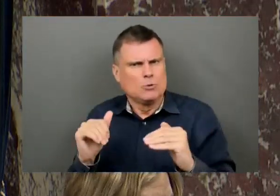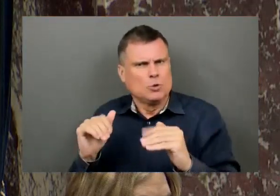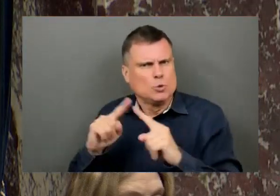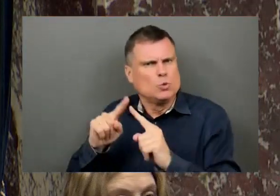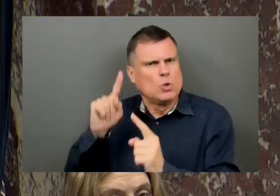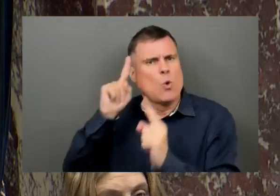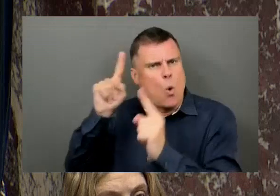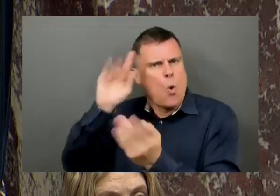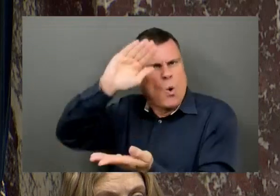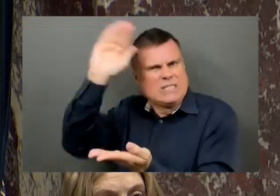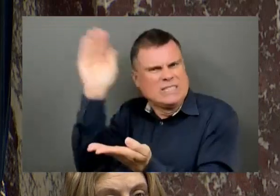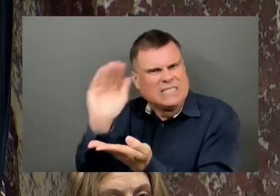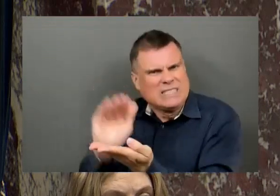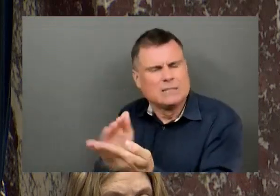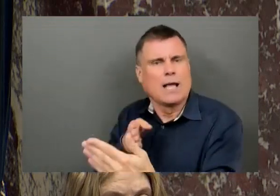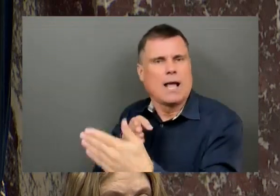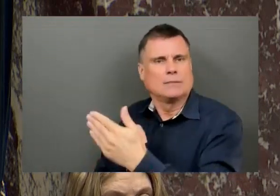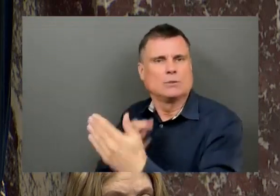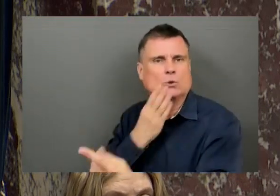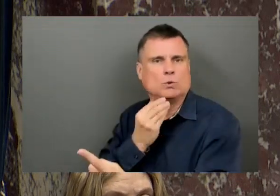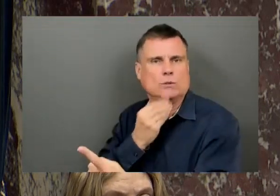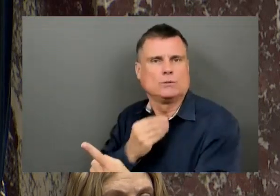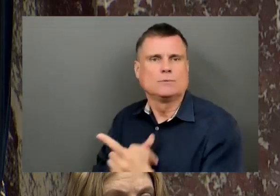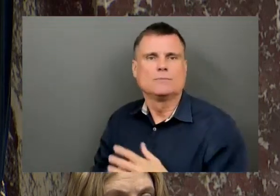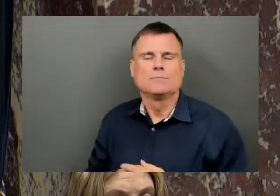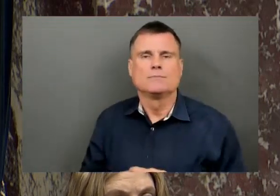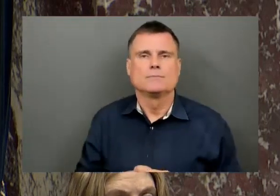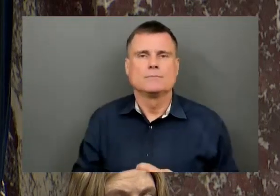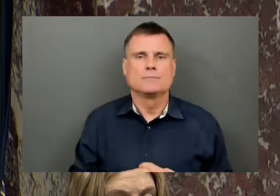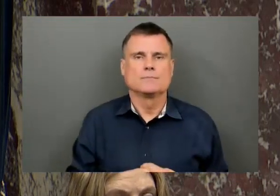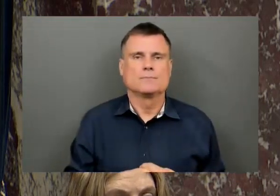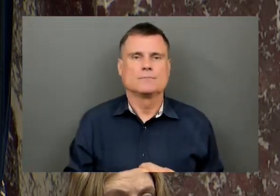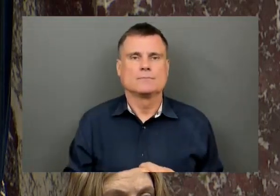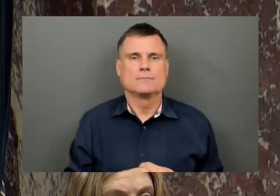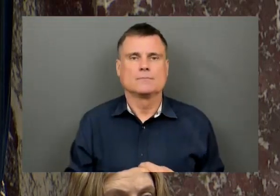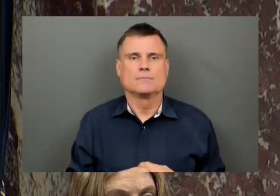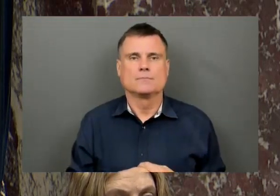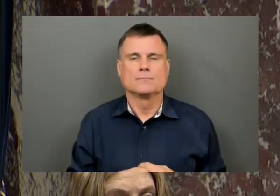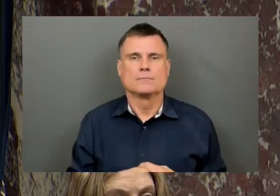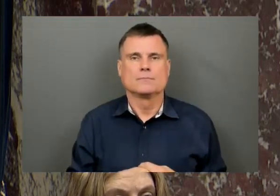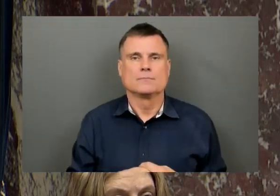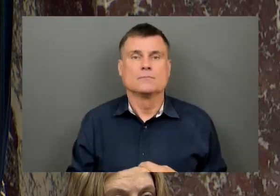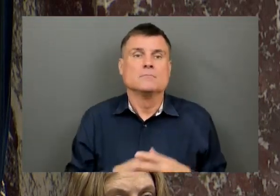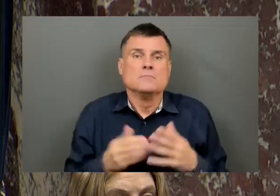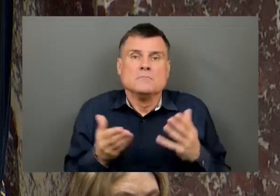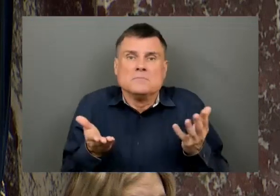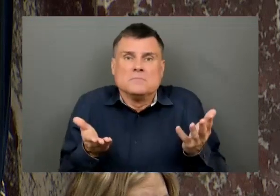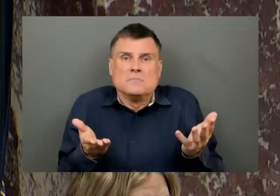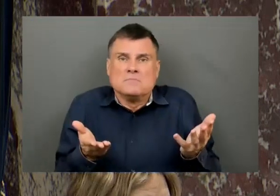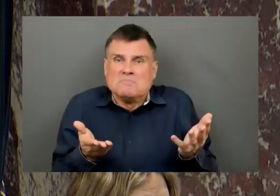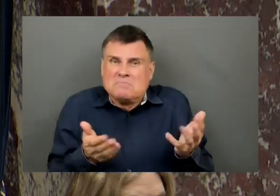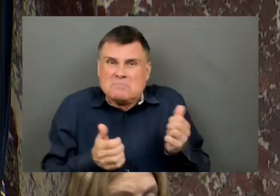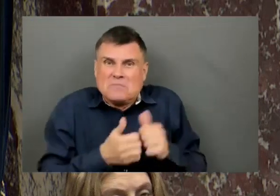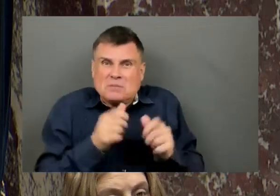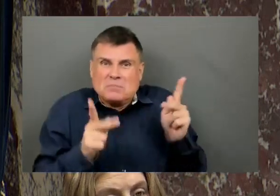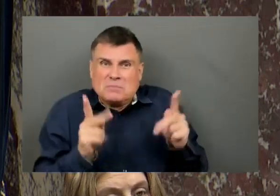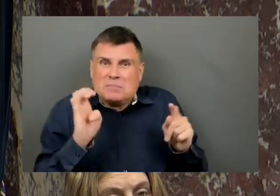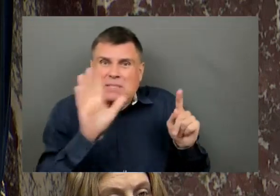in British Columbia are not anti-Semitic. They aren't Islamophobic, and they do not condone